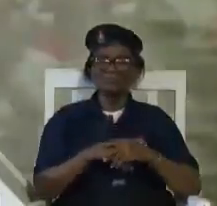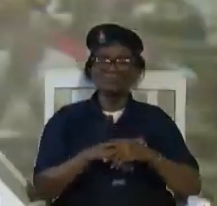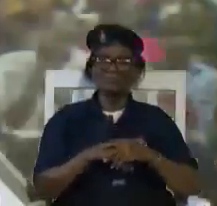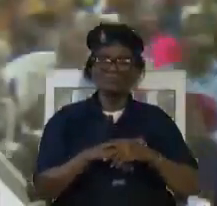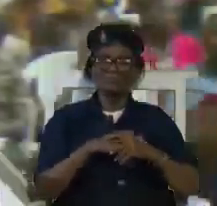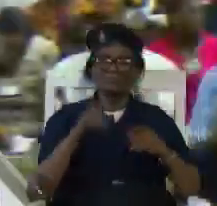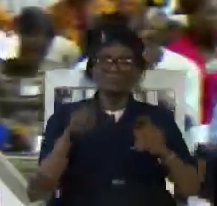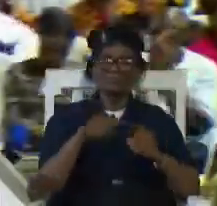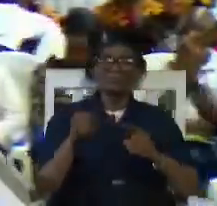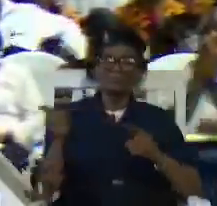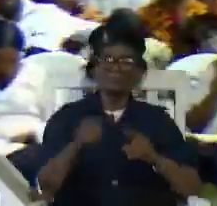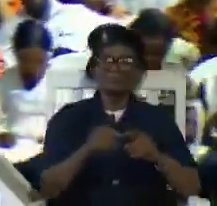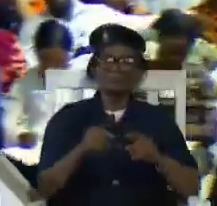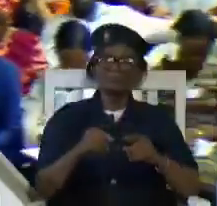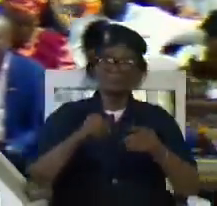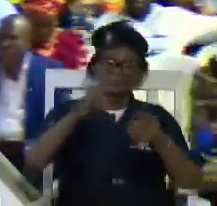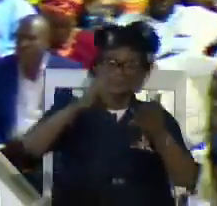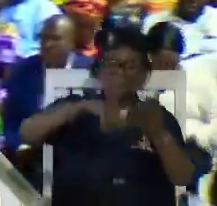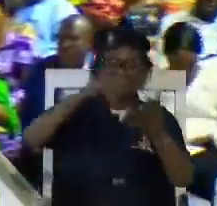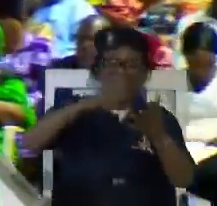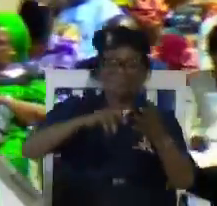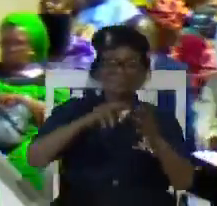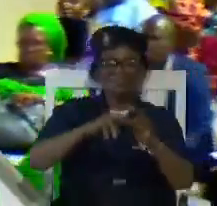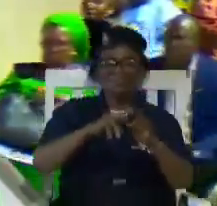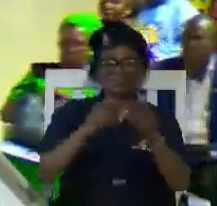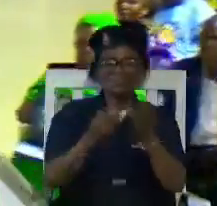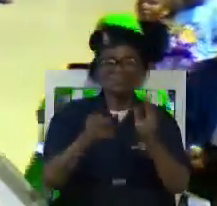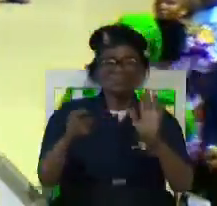When you read Revelation chapter 19,